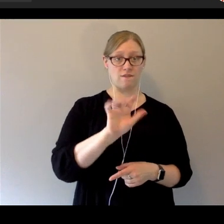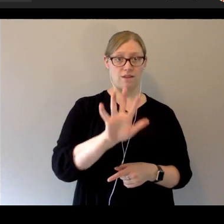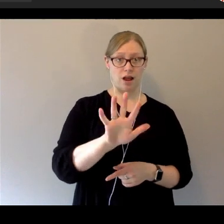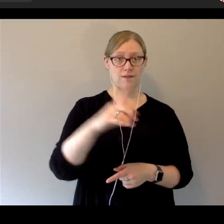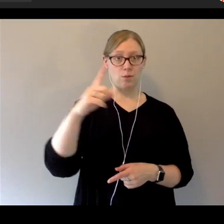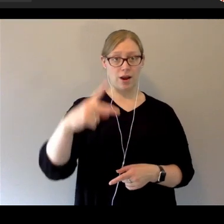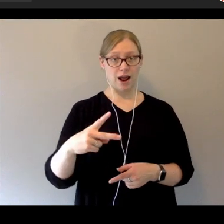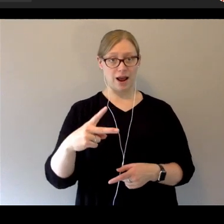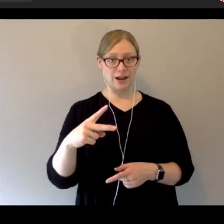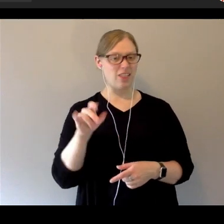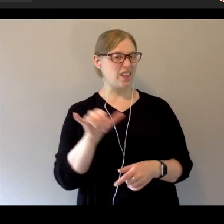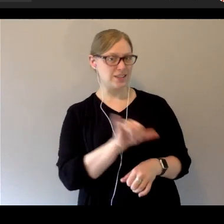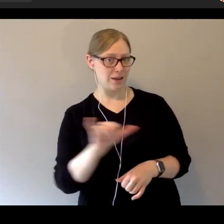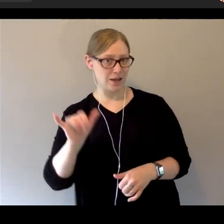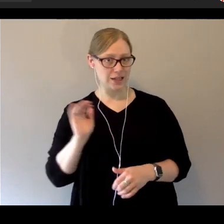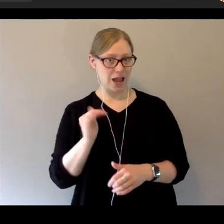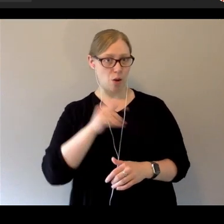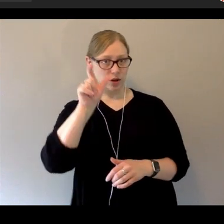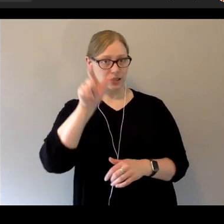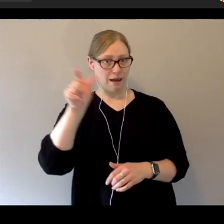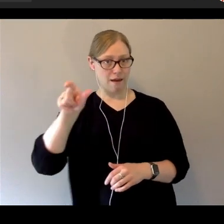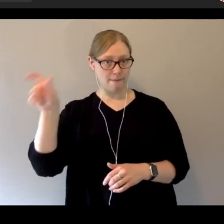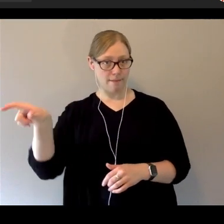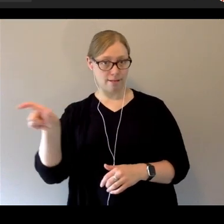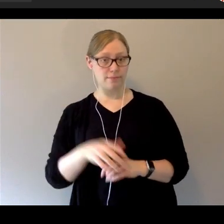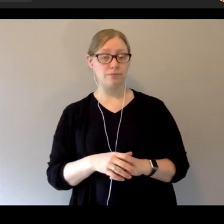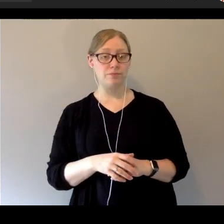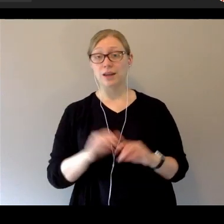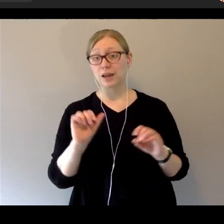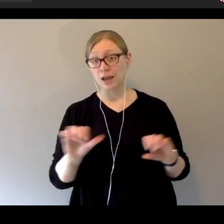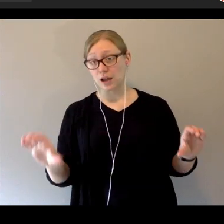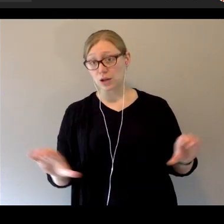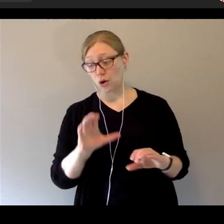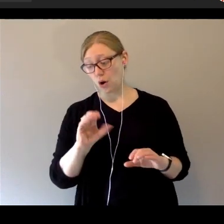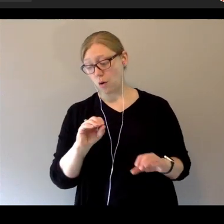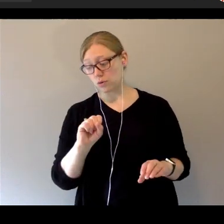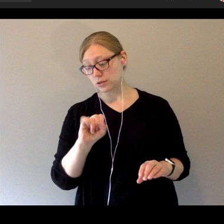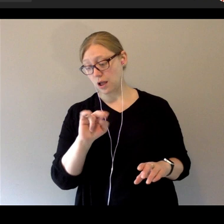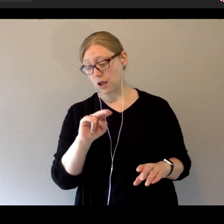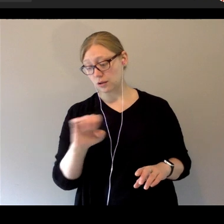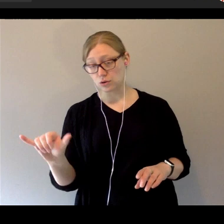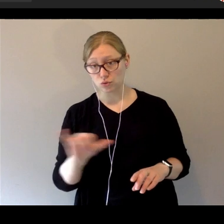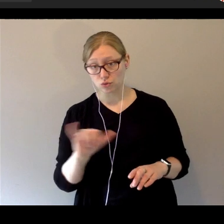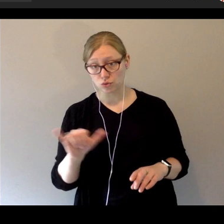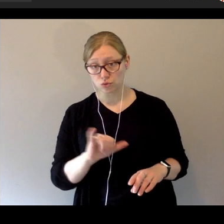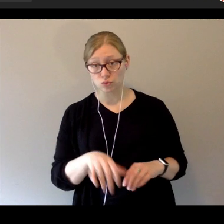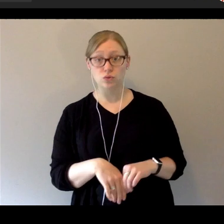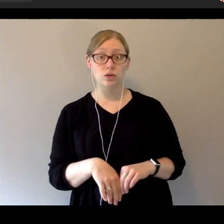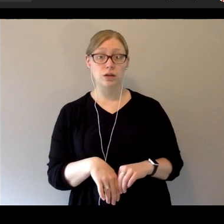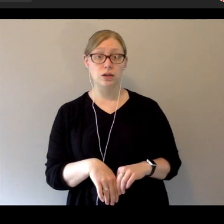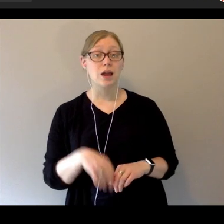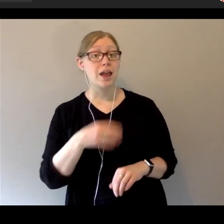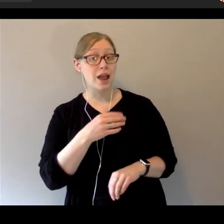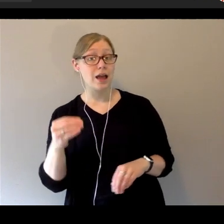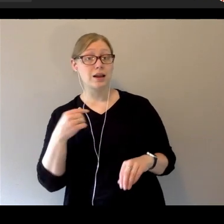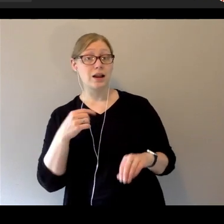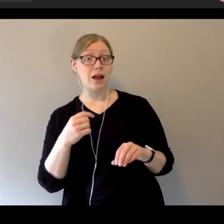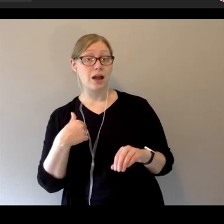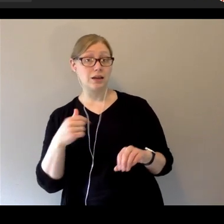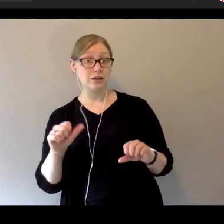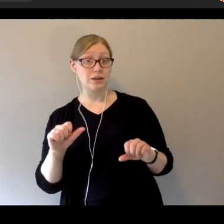our tables that we made. So you can also do cosine. So we could do cosine of 30 degrees, and I could do tangent of 30